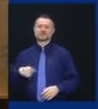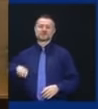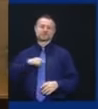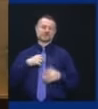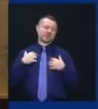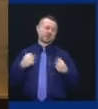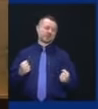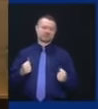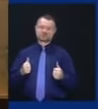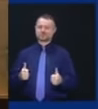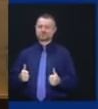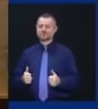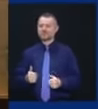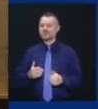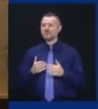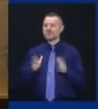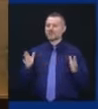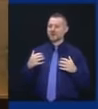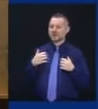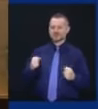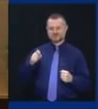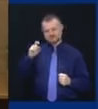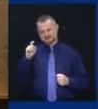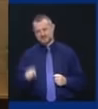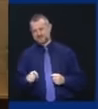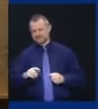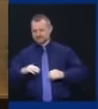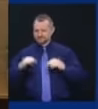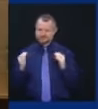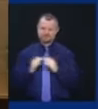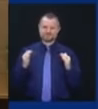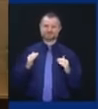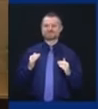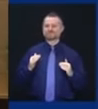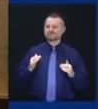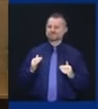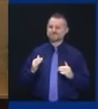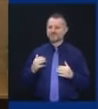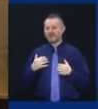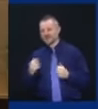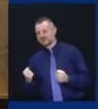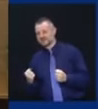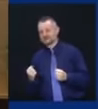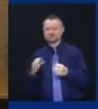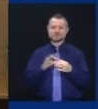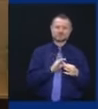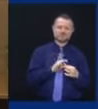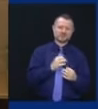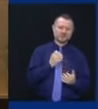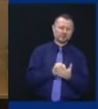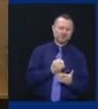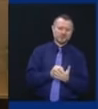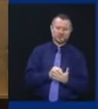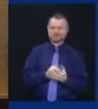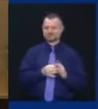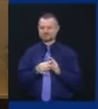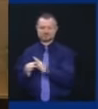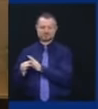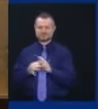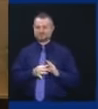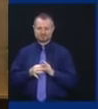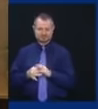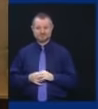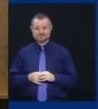public health is equitable to our public economy. The two cannot be